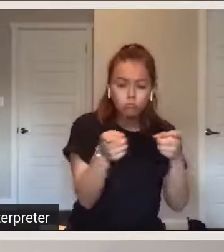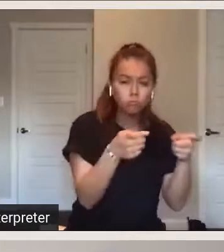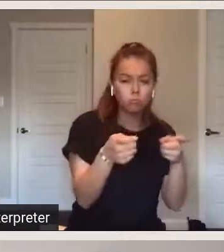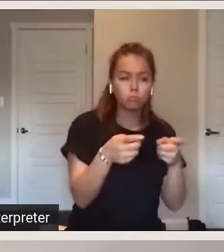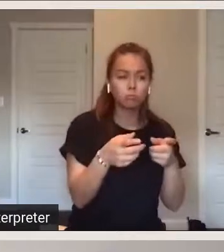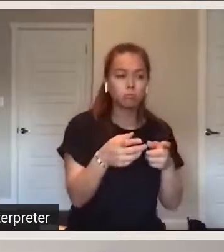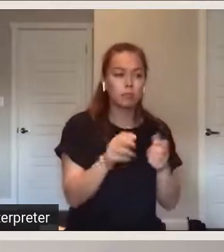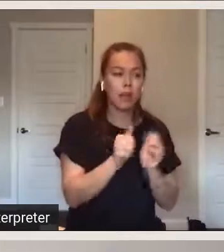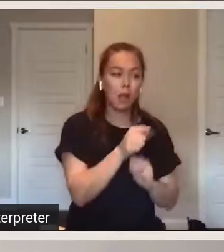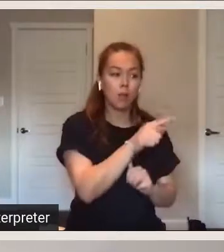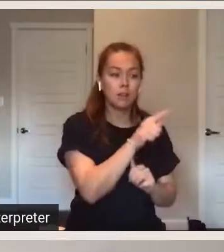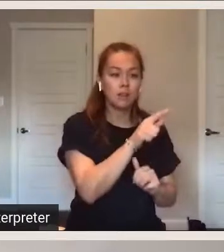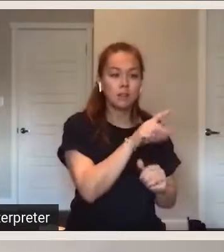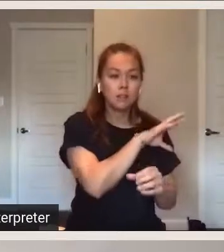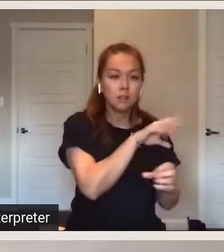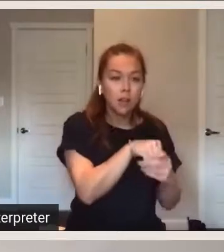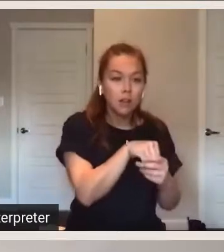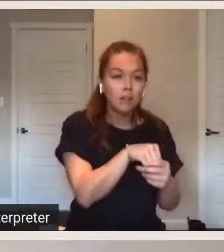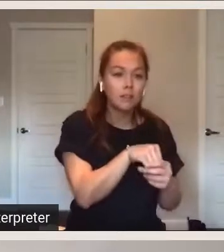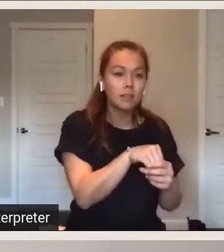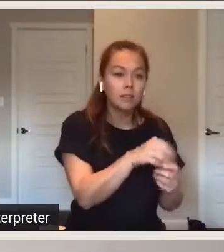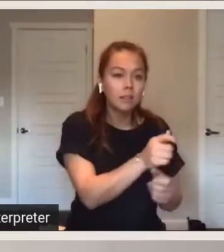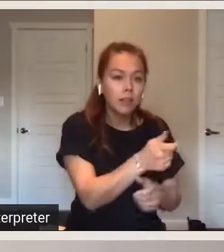He's really into Asian cinema in particular.